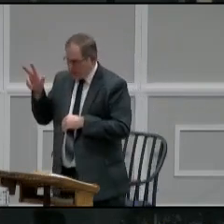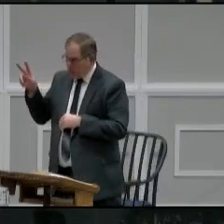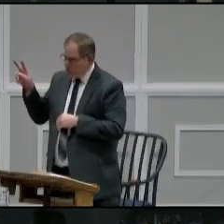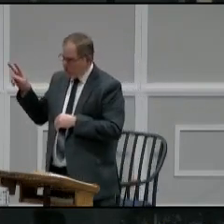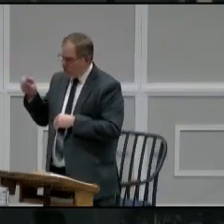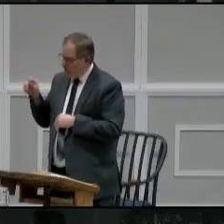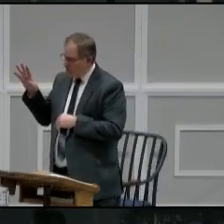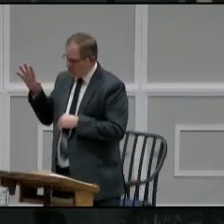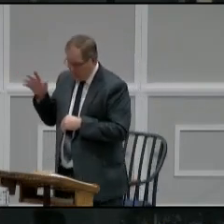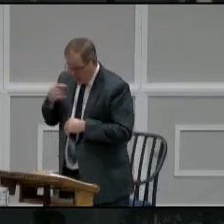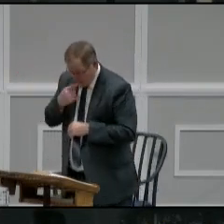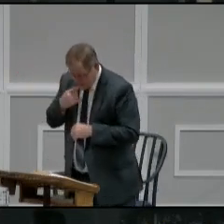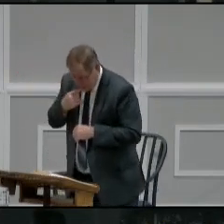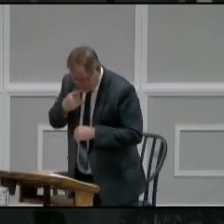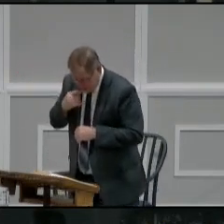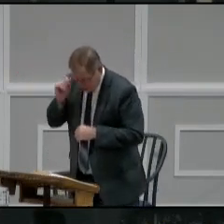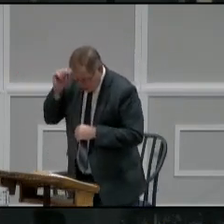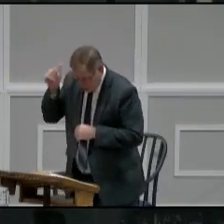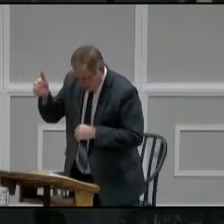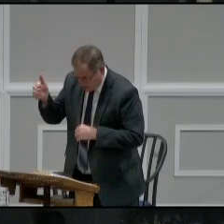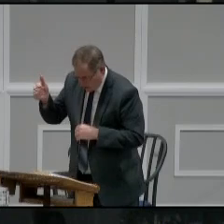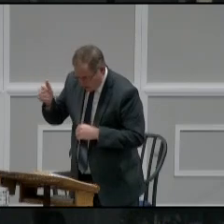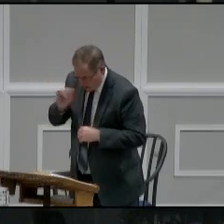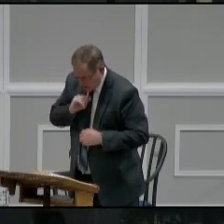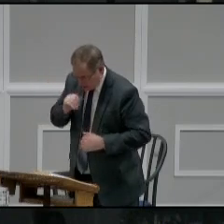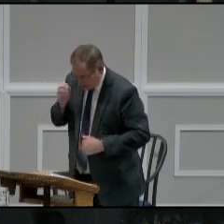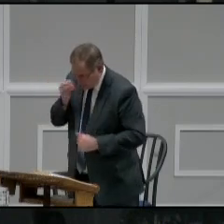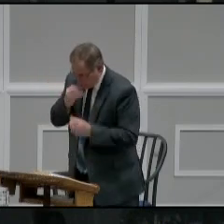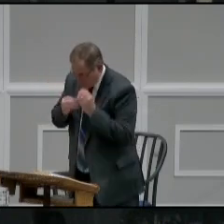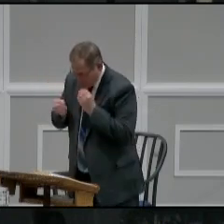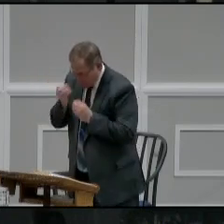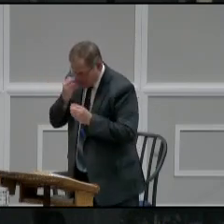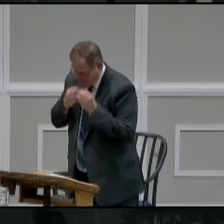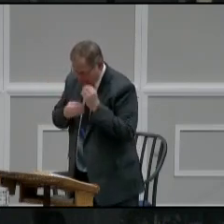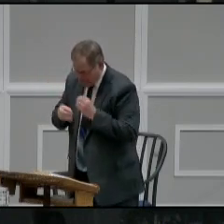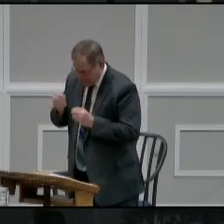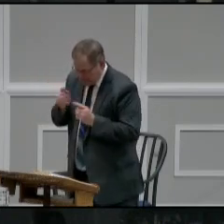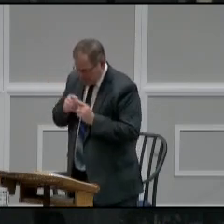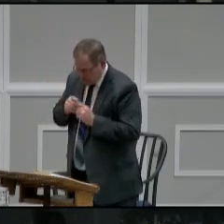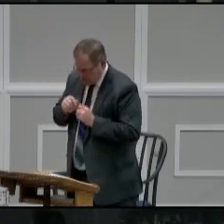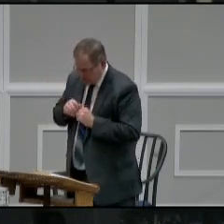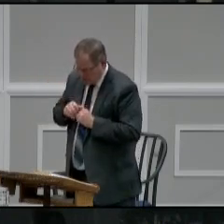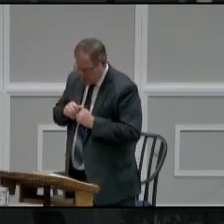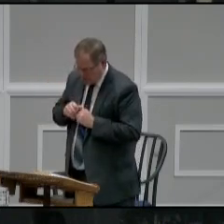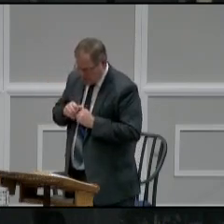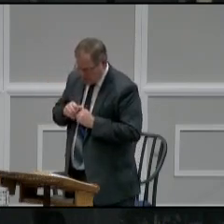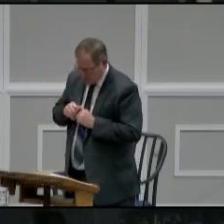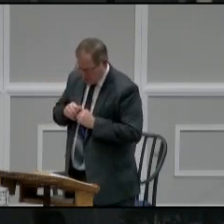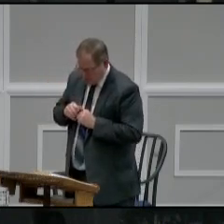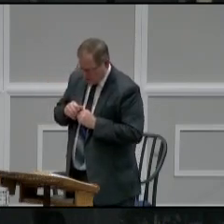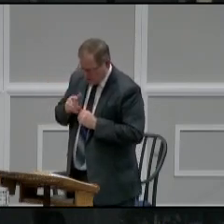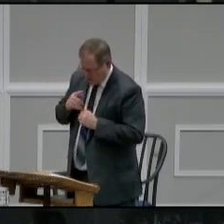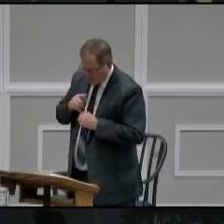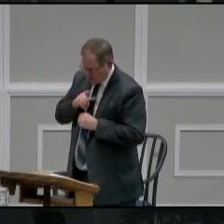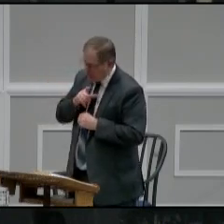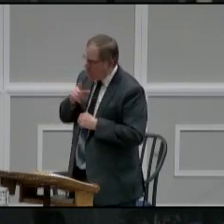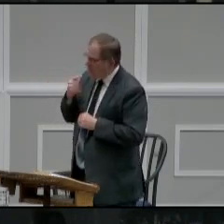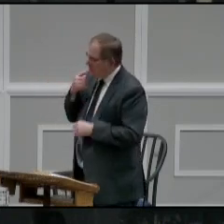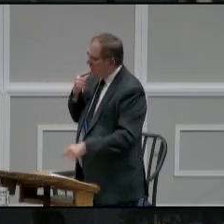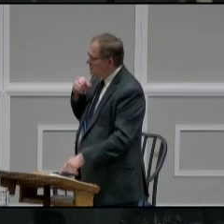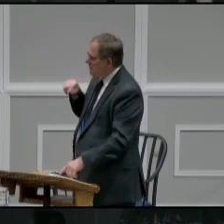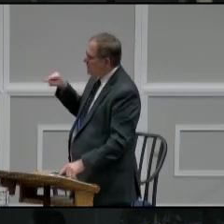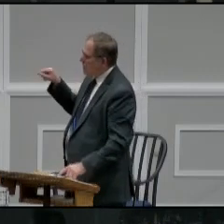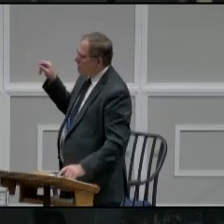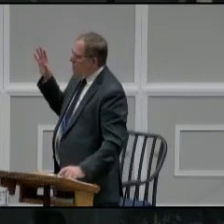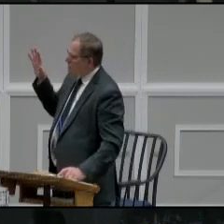before it, and Aaron made proclamation and said, tomorrow is a feast to who? Did y'all see that verse 5? End of verse 5. Tomorrow